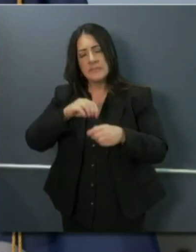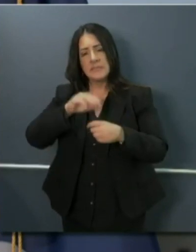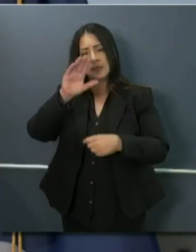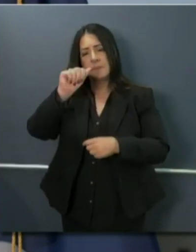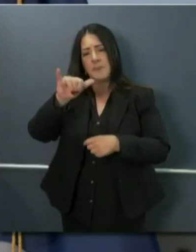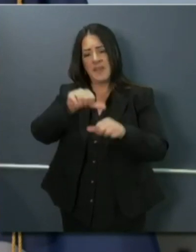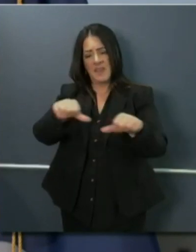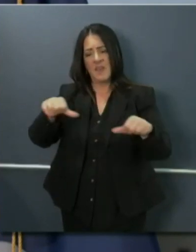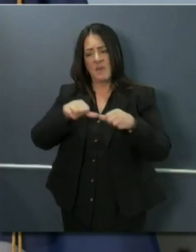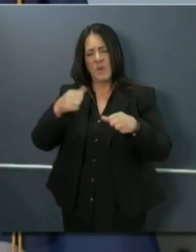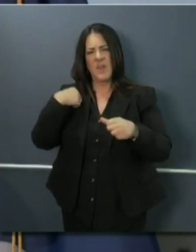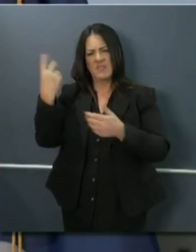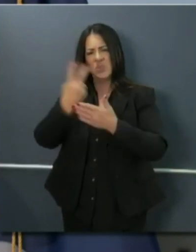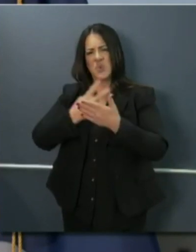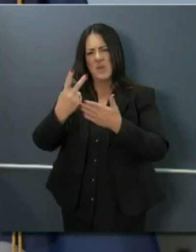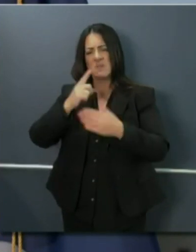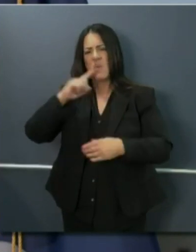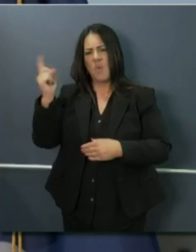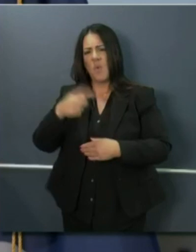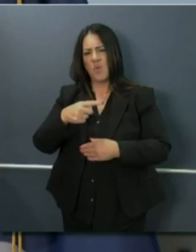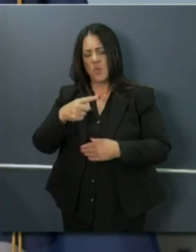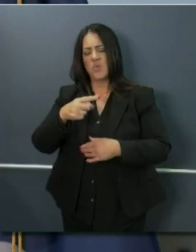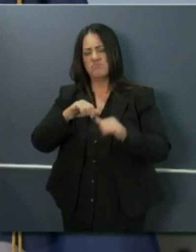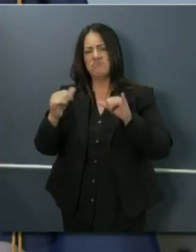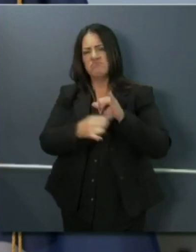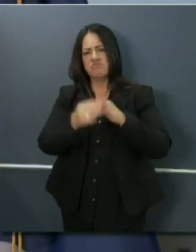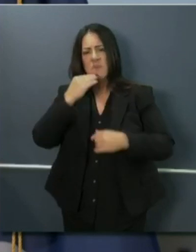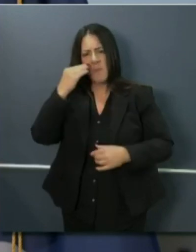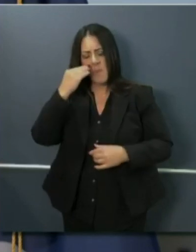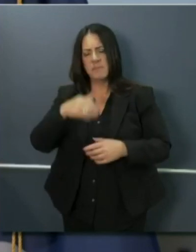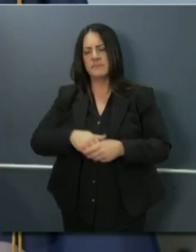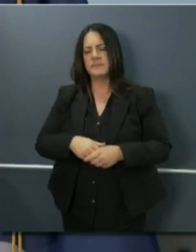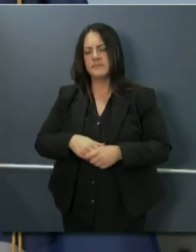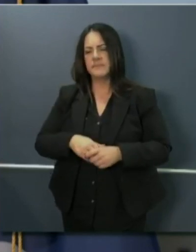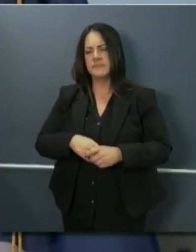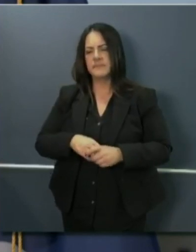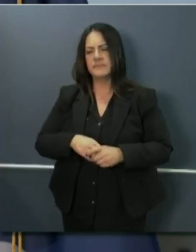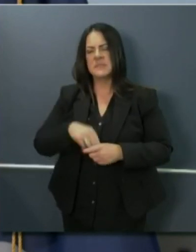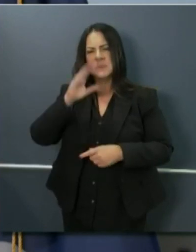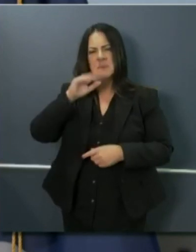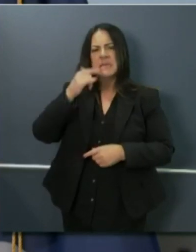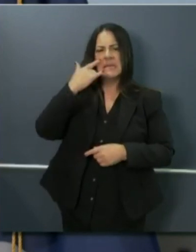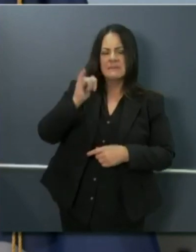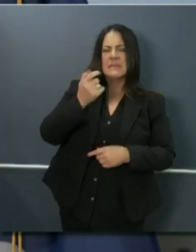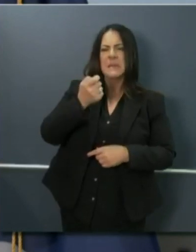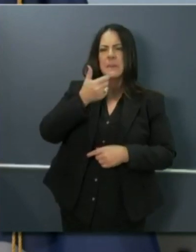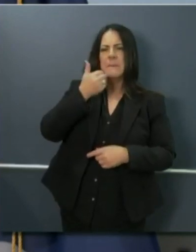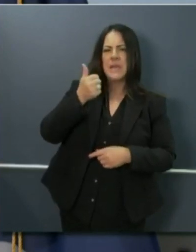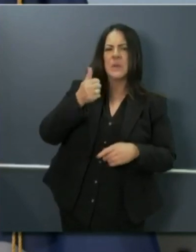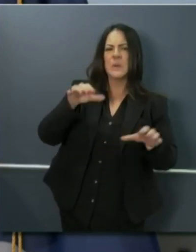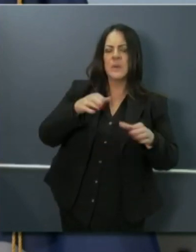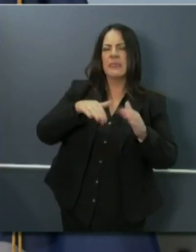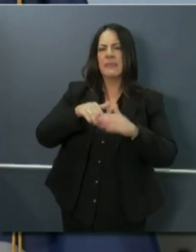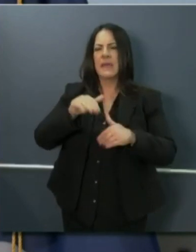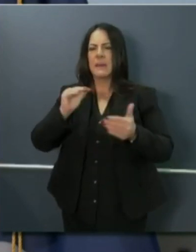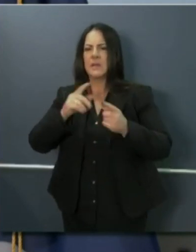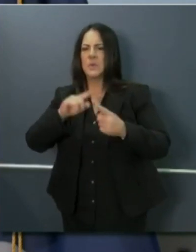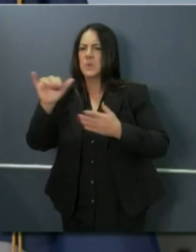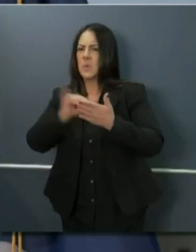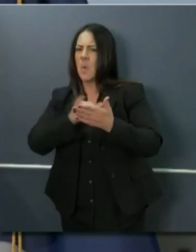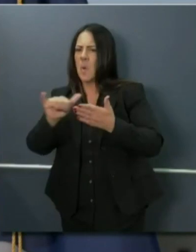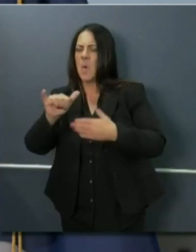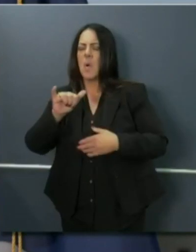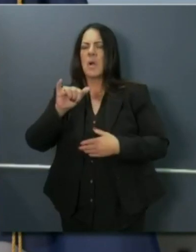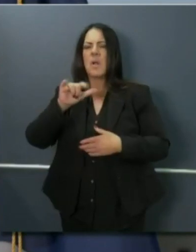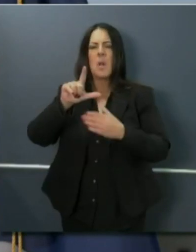shelter-in-place orders, and California as a whole is faring better than a couple of other states, New York, New Jersey, Louisiana. Just your